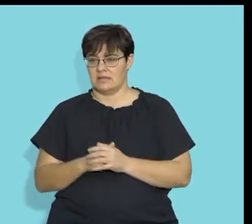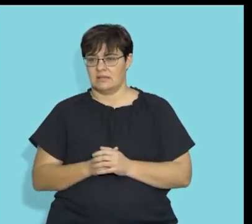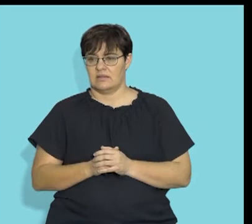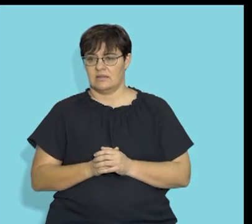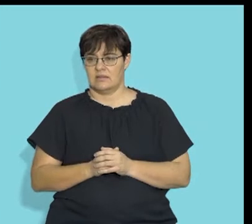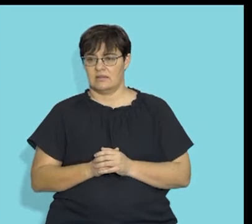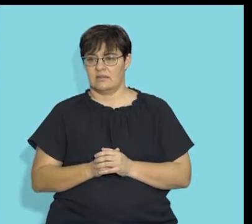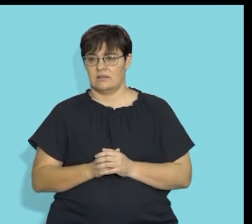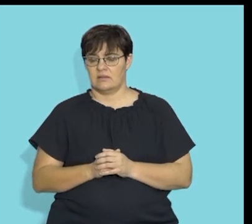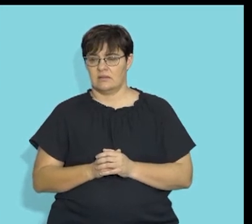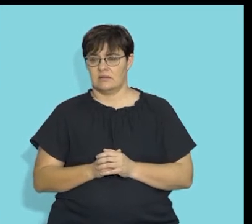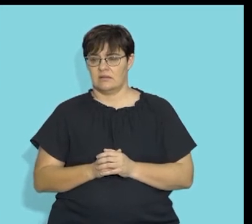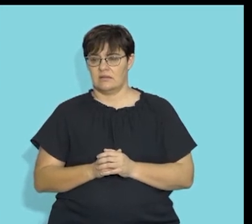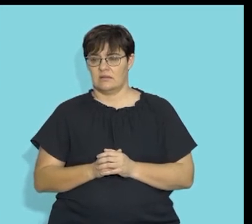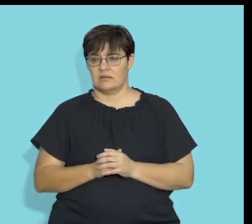9.